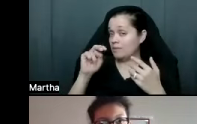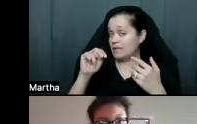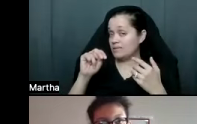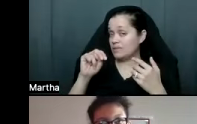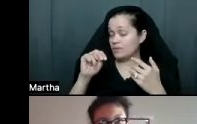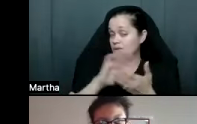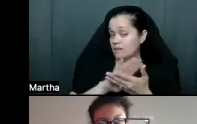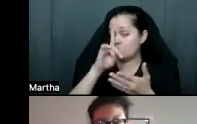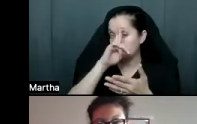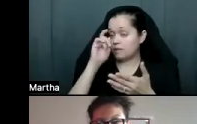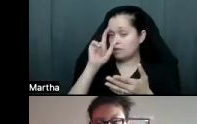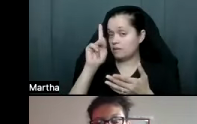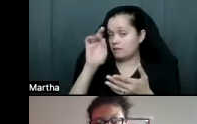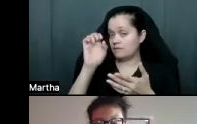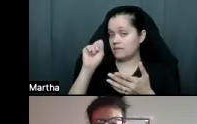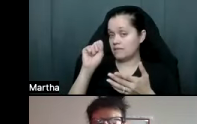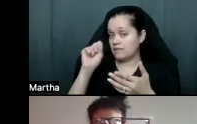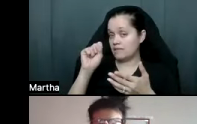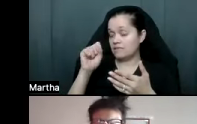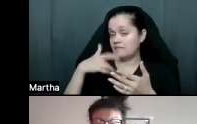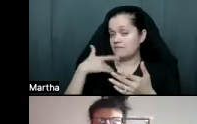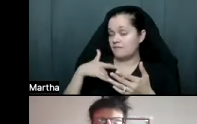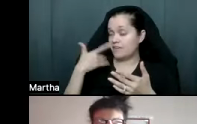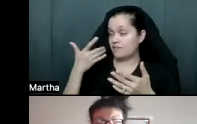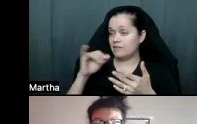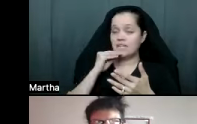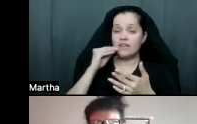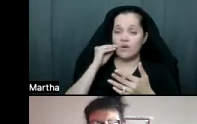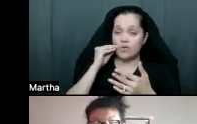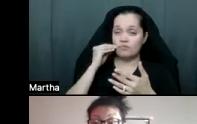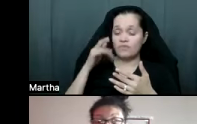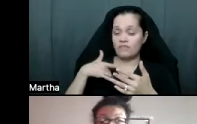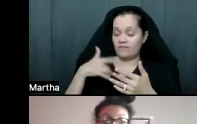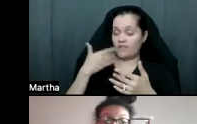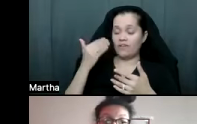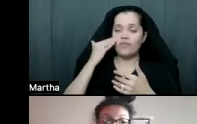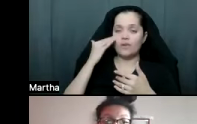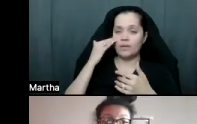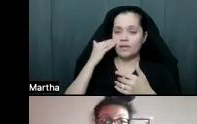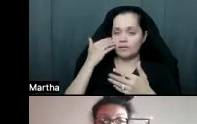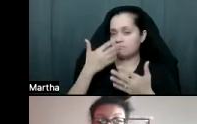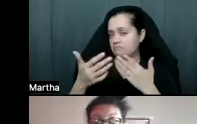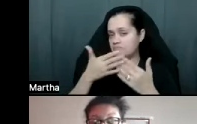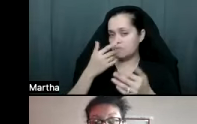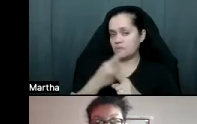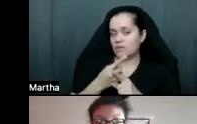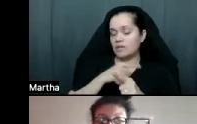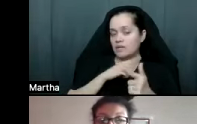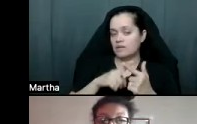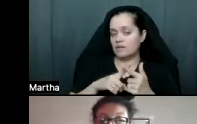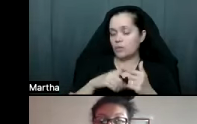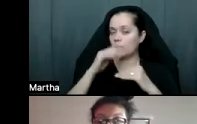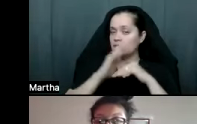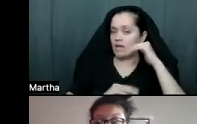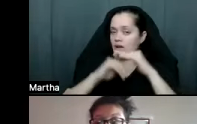the lakes, felt sort of like home, felt familiar anyway, and thus was a